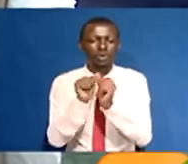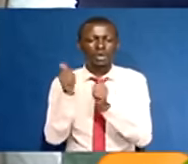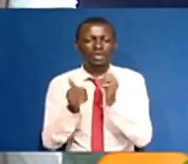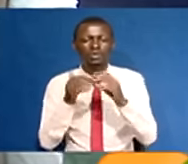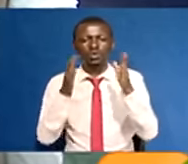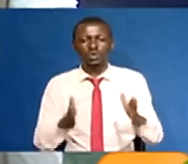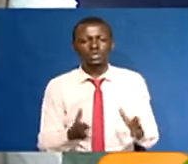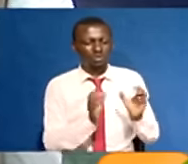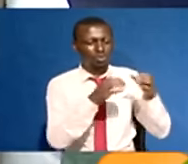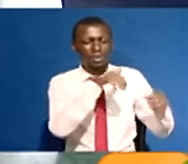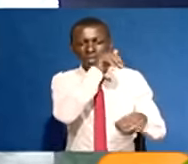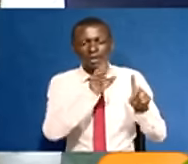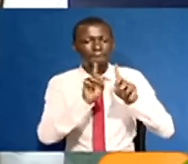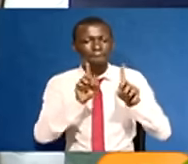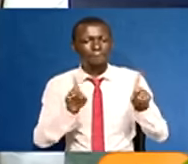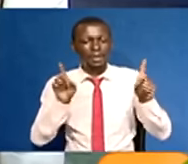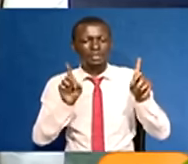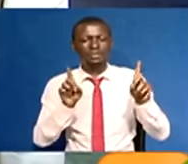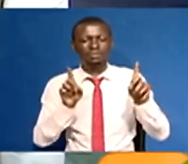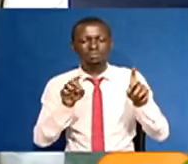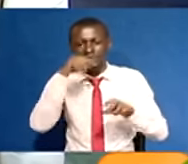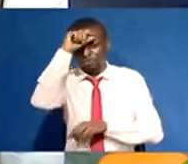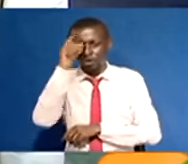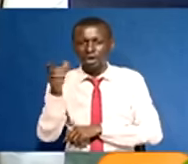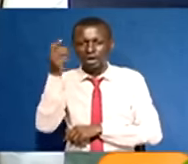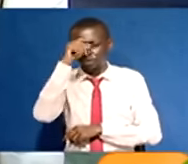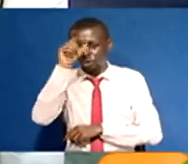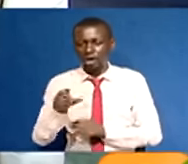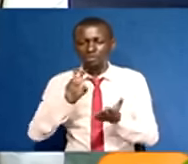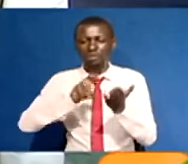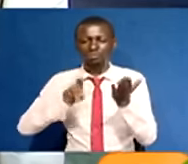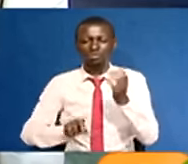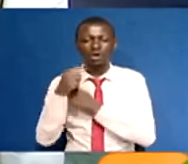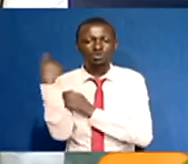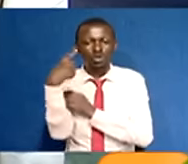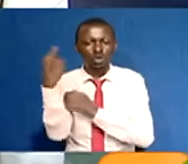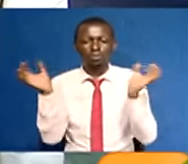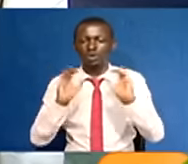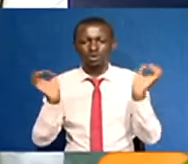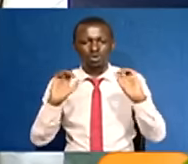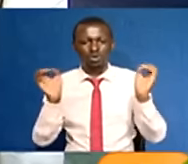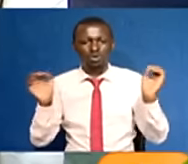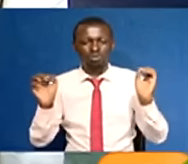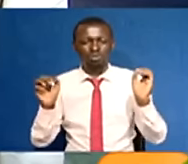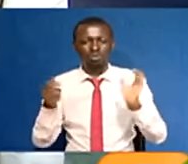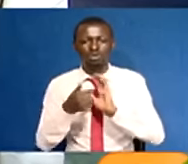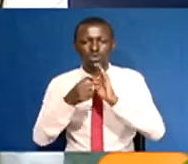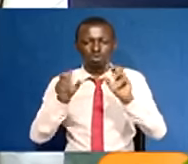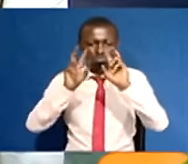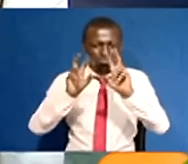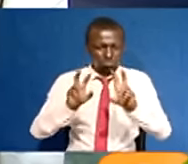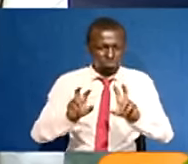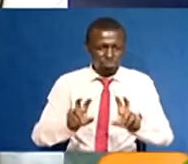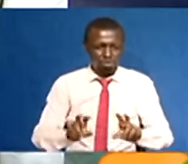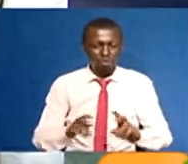leaders, but Wa Iria failed to disembark from the chopper. And as Mary Muoki reports, investigations carried